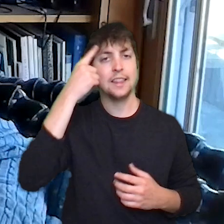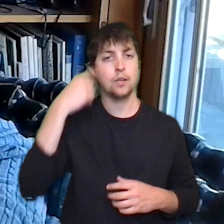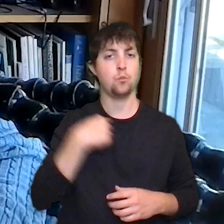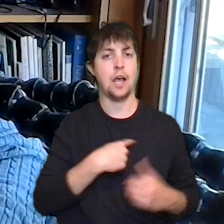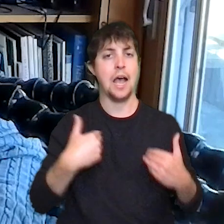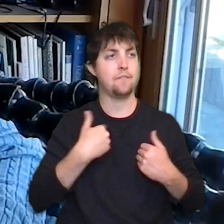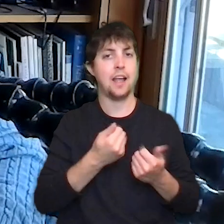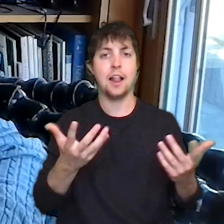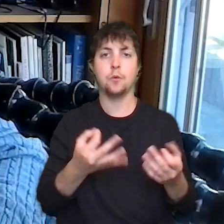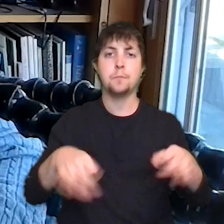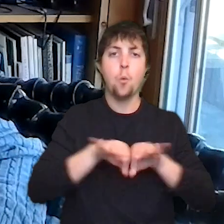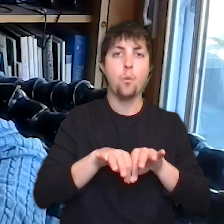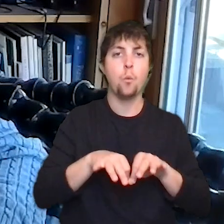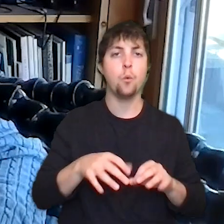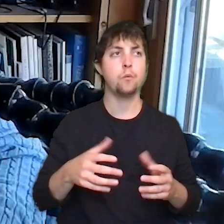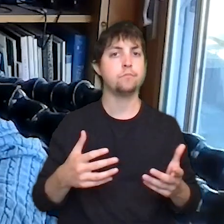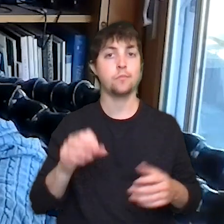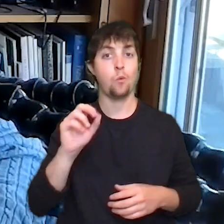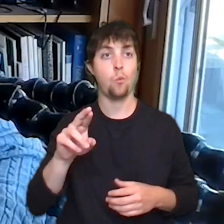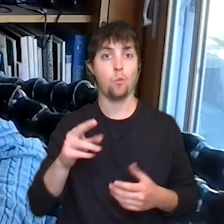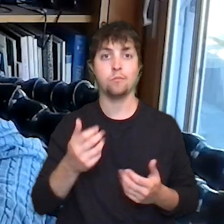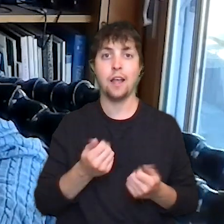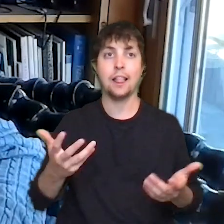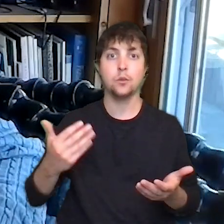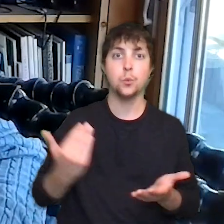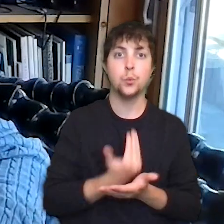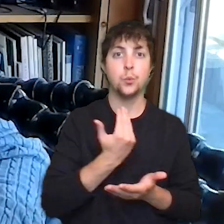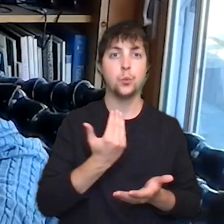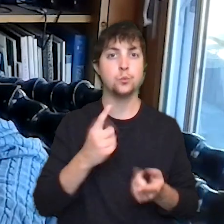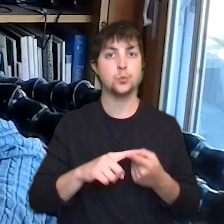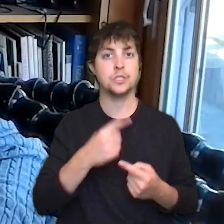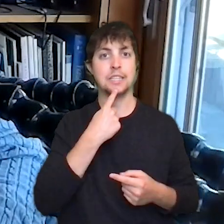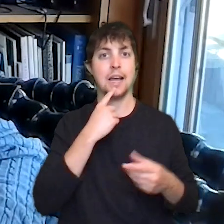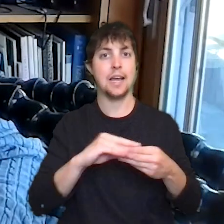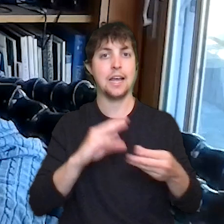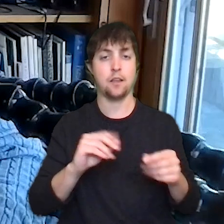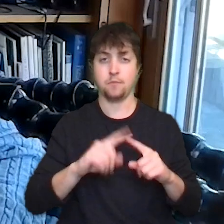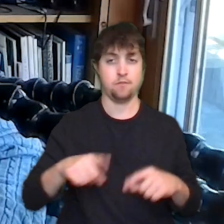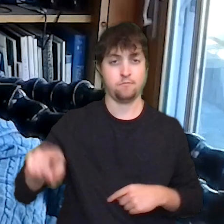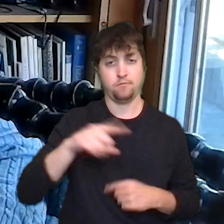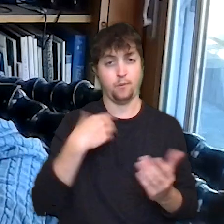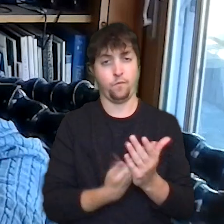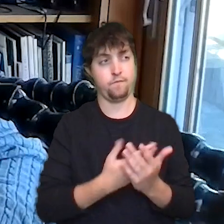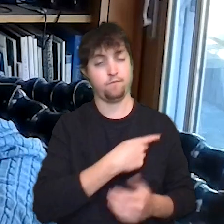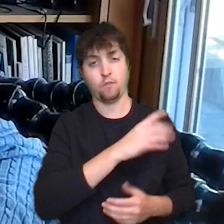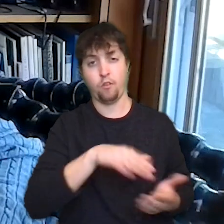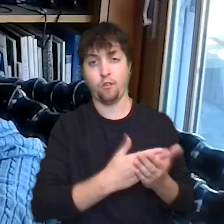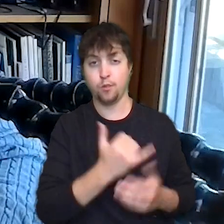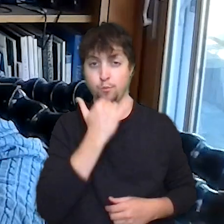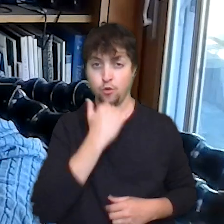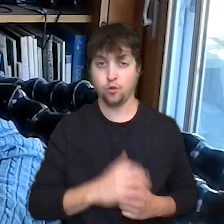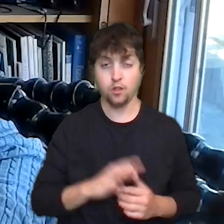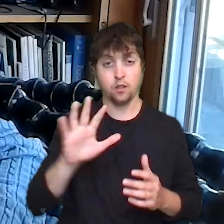have anything important or new to say, and you proved